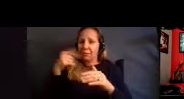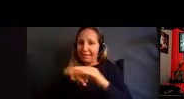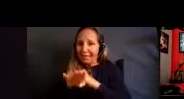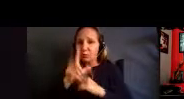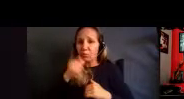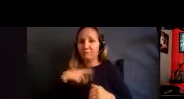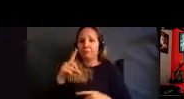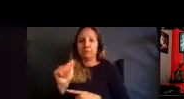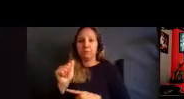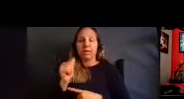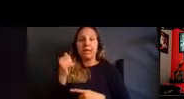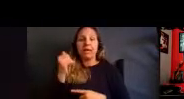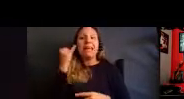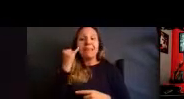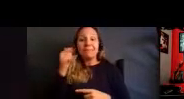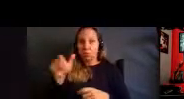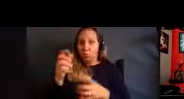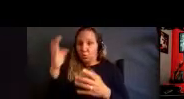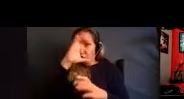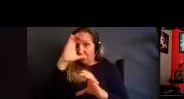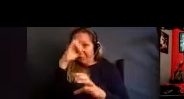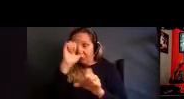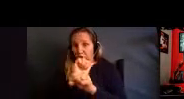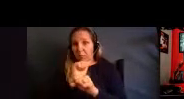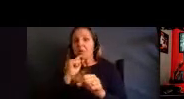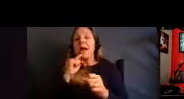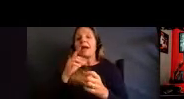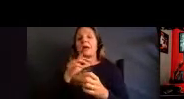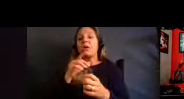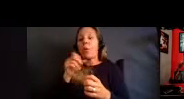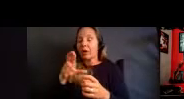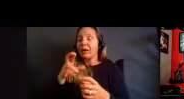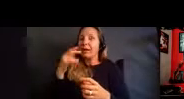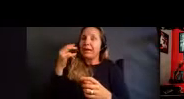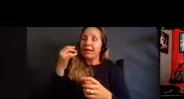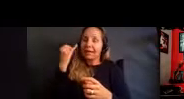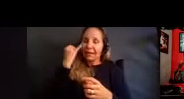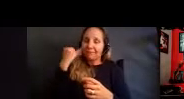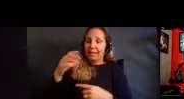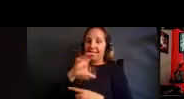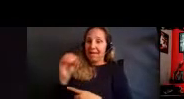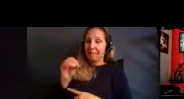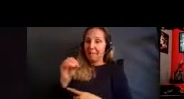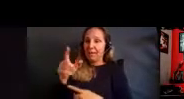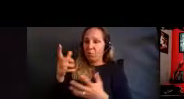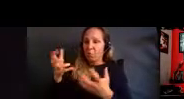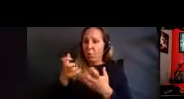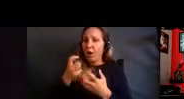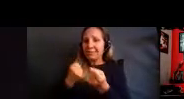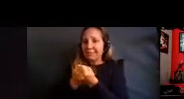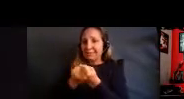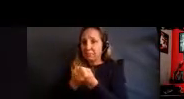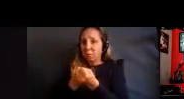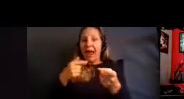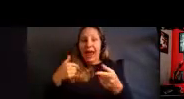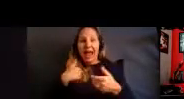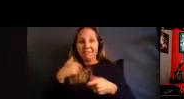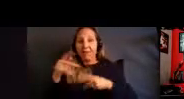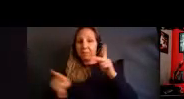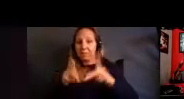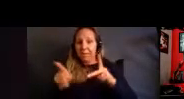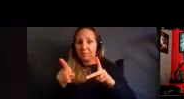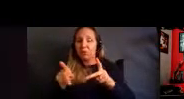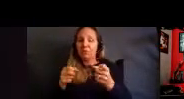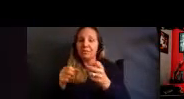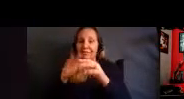you would like someone to contact you about individualized application support, Vancity actually has People Support Center at